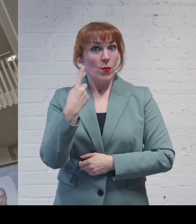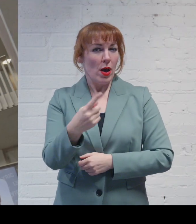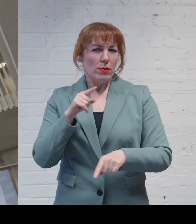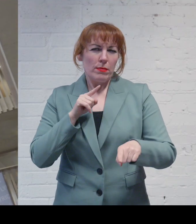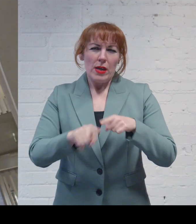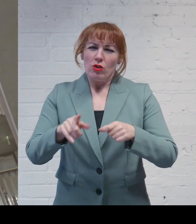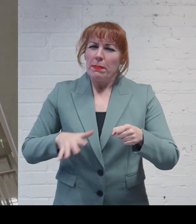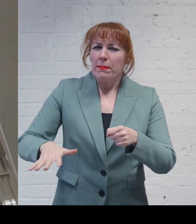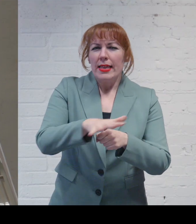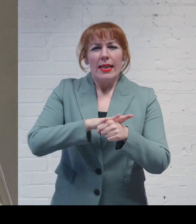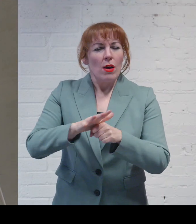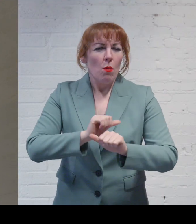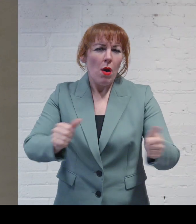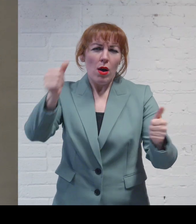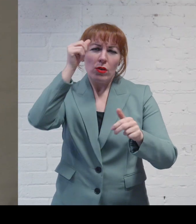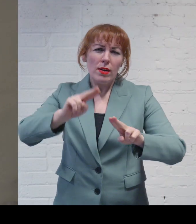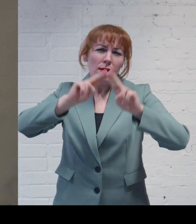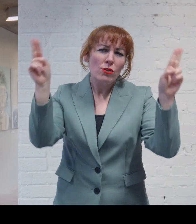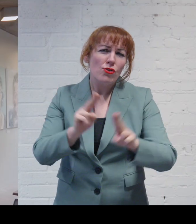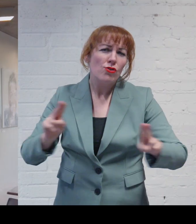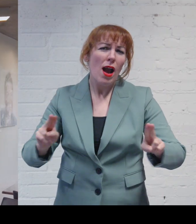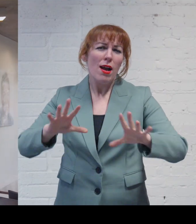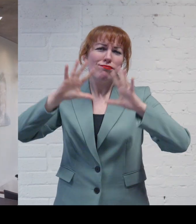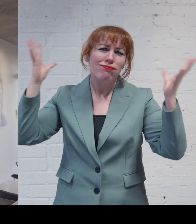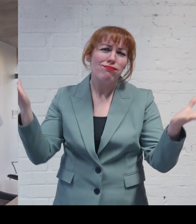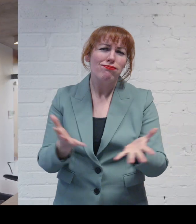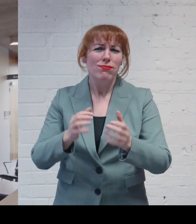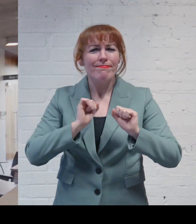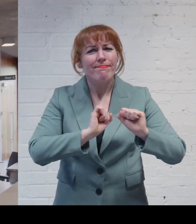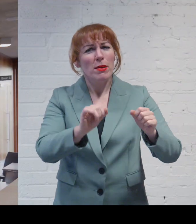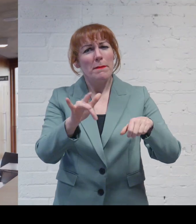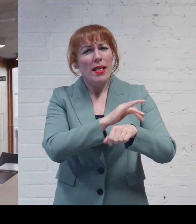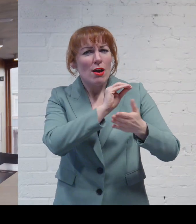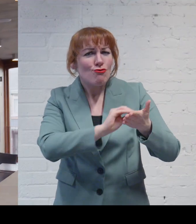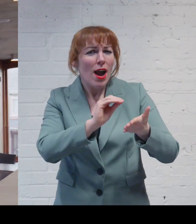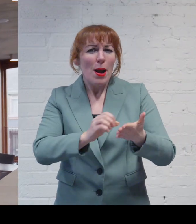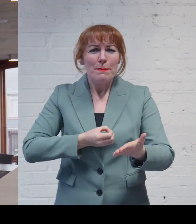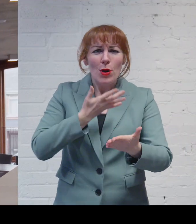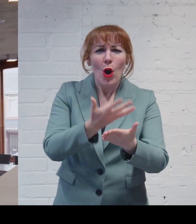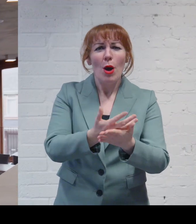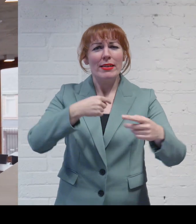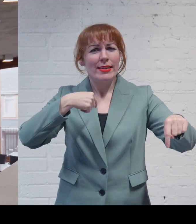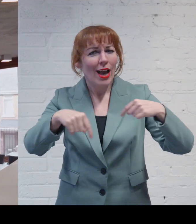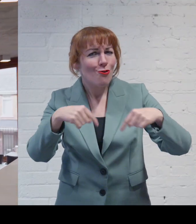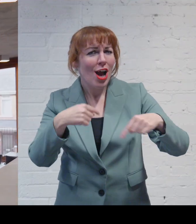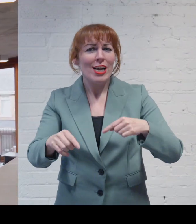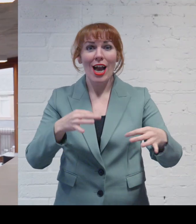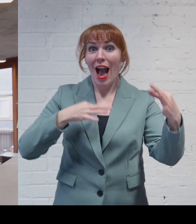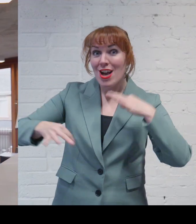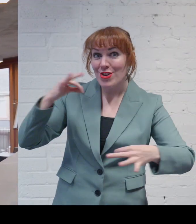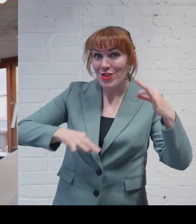Since 1951, this special place has been a springboard for internationally acclaimed playwrights, poets, directors and actors.